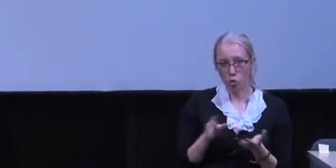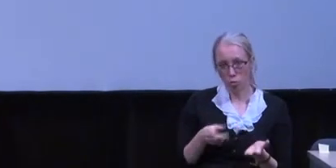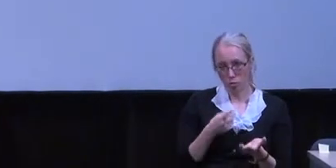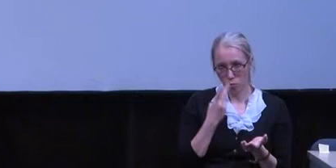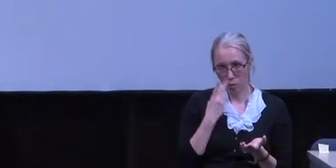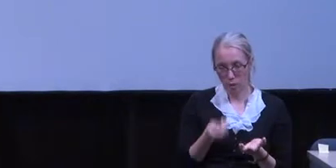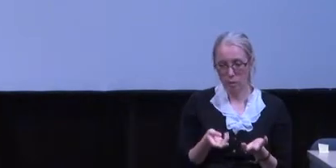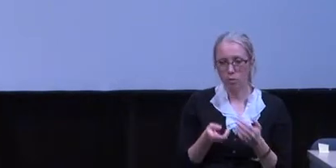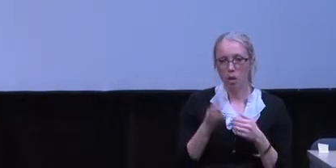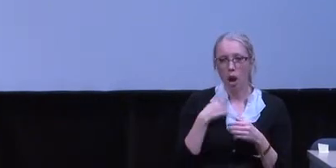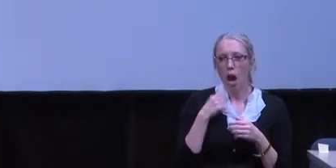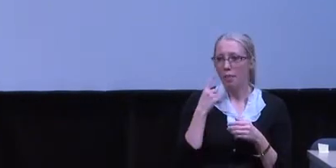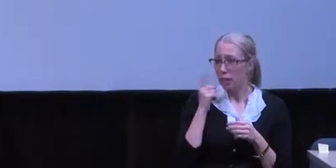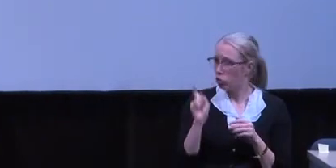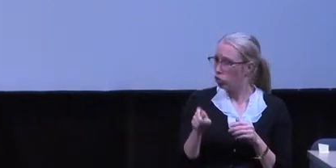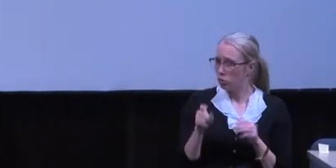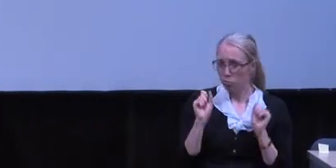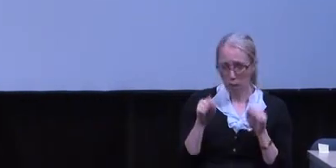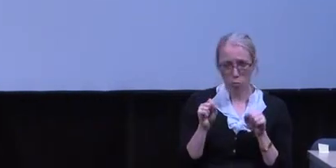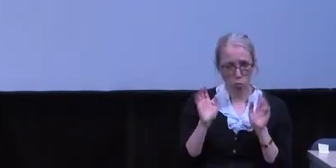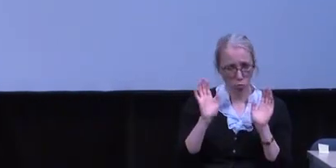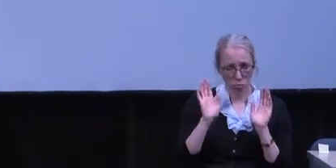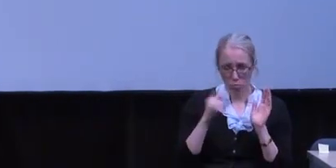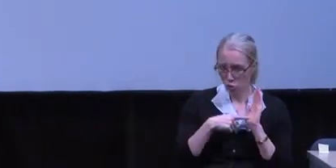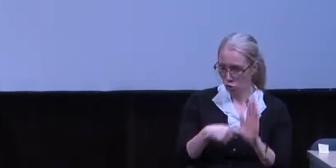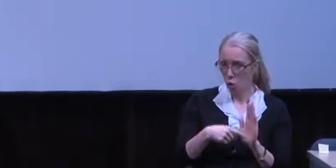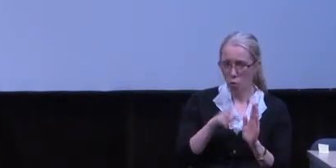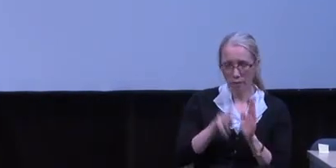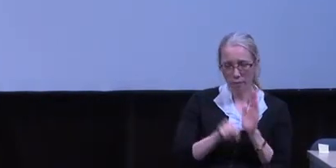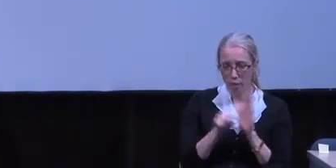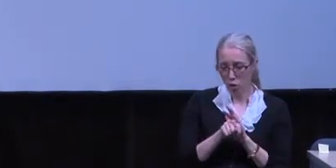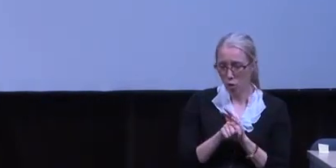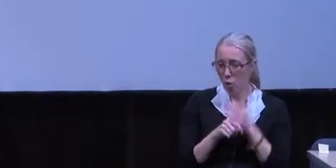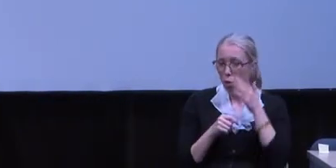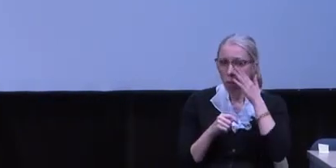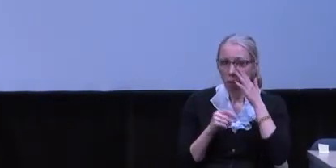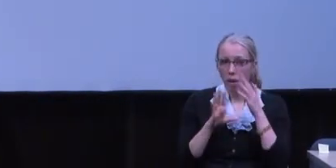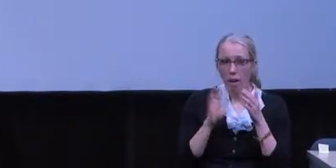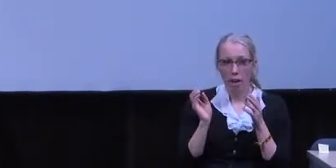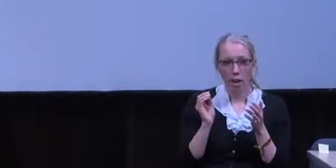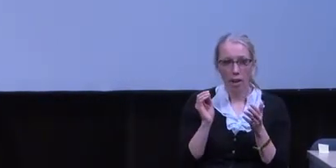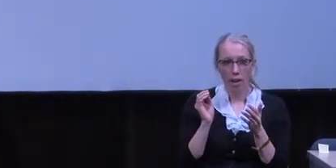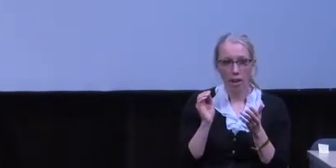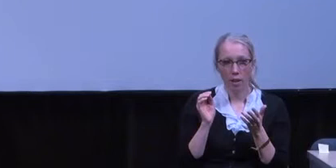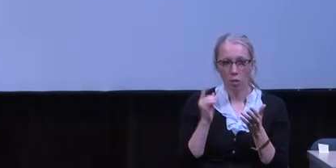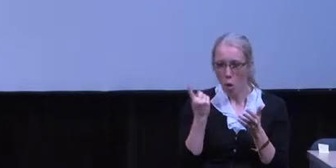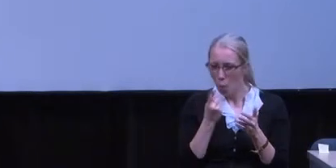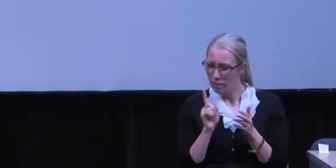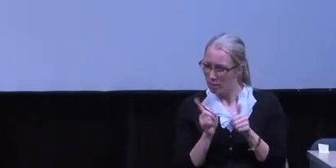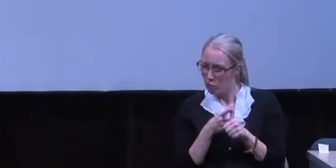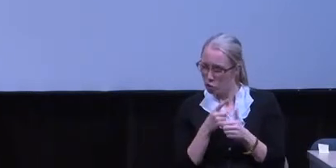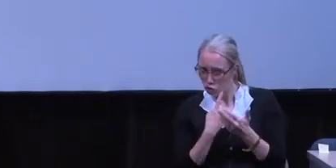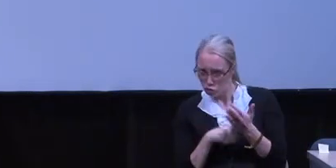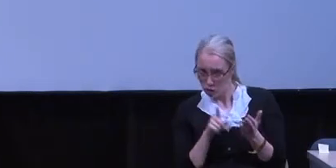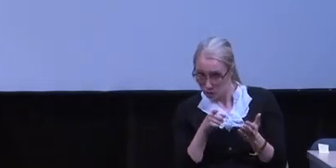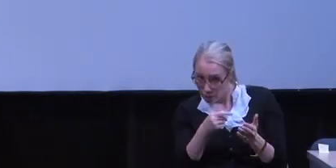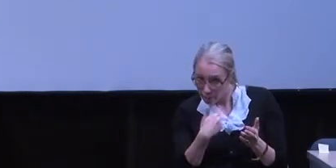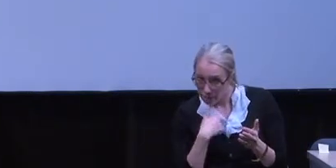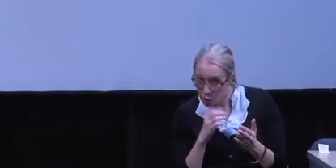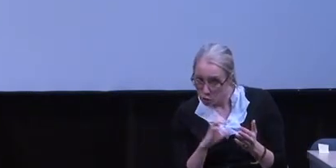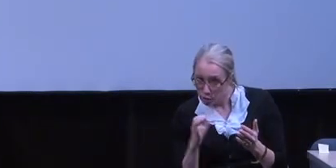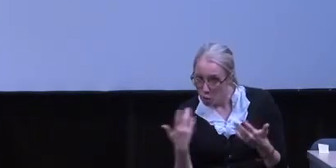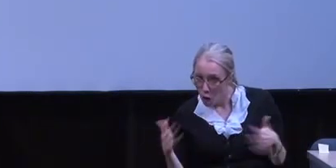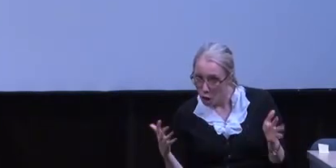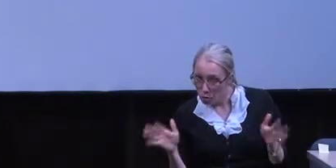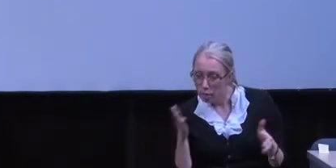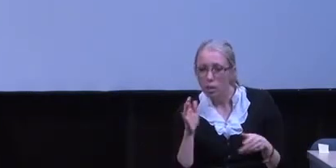show those videos. It's always good to kind of see if it does provide closed captions. Like I said, YouTube will